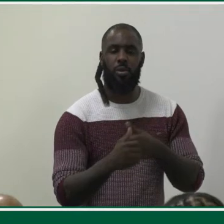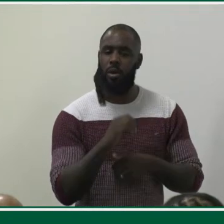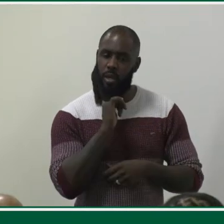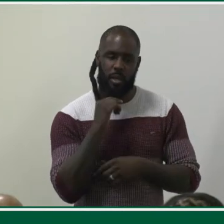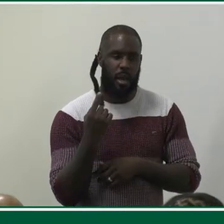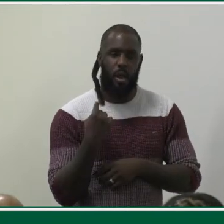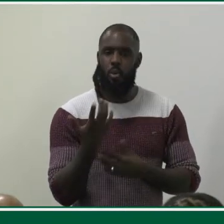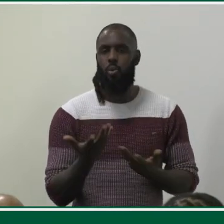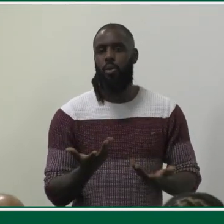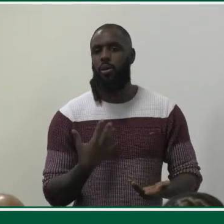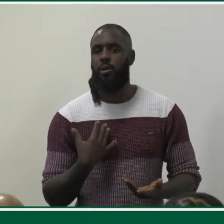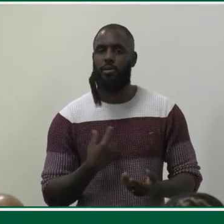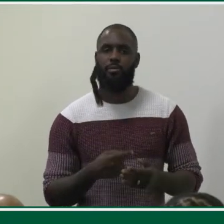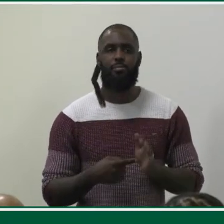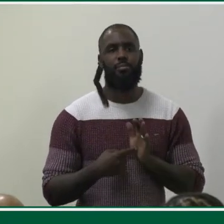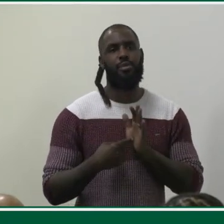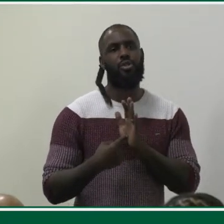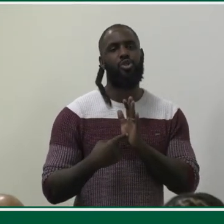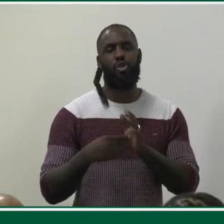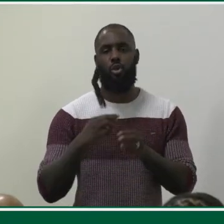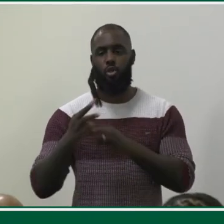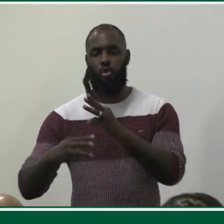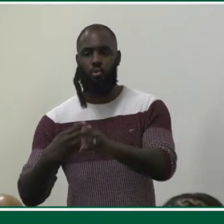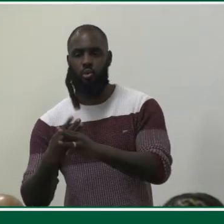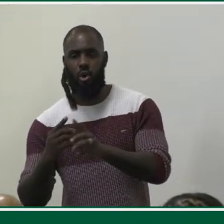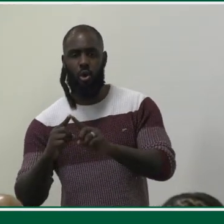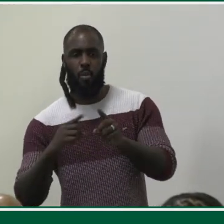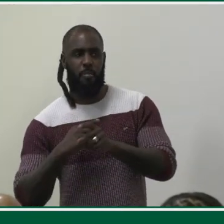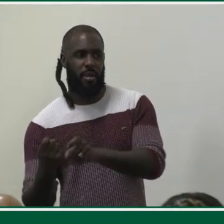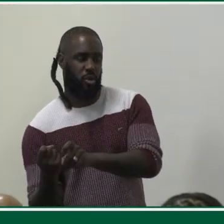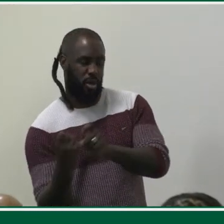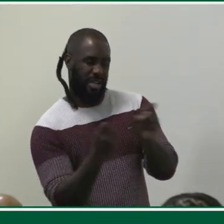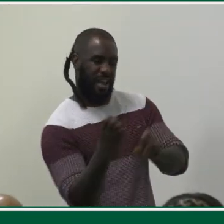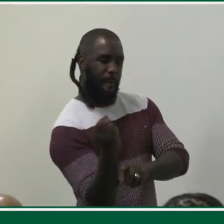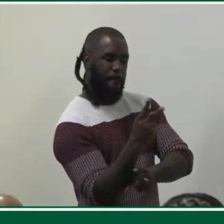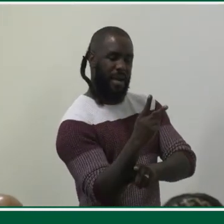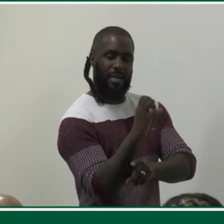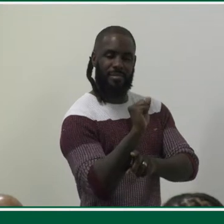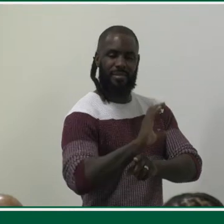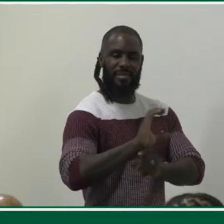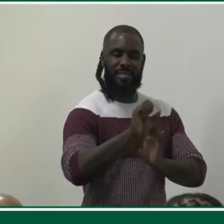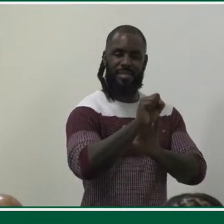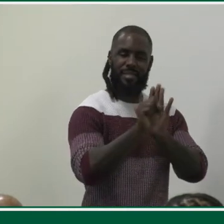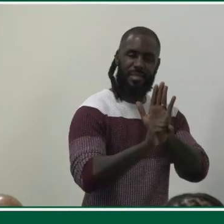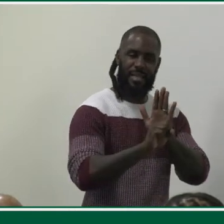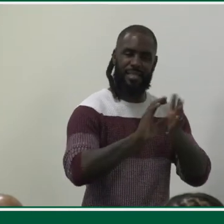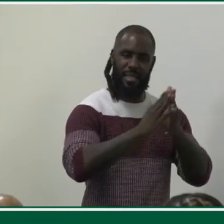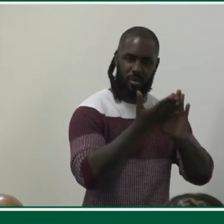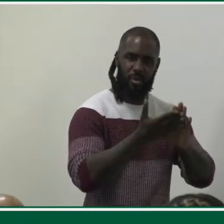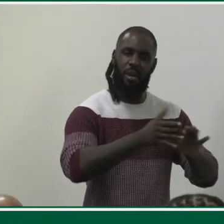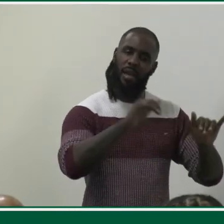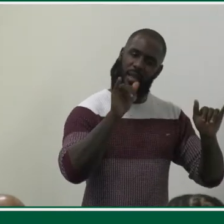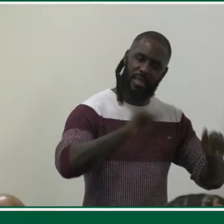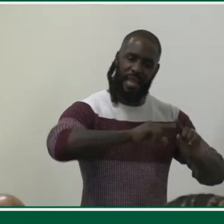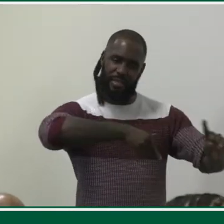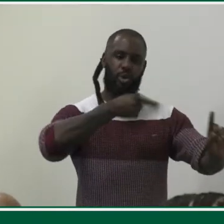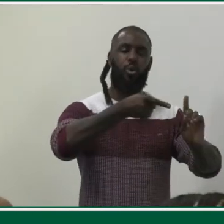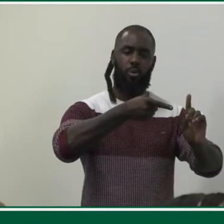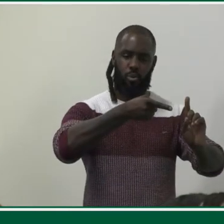only demonstrate who they are to the world, but to give back to the Sac State community, that is what I want for our